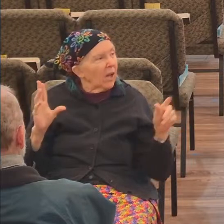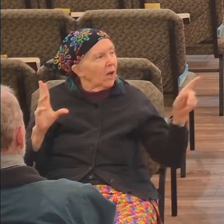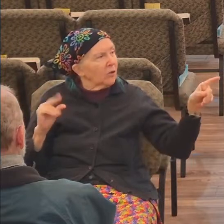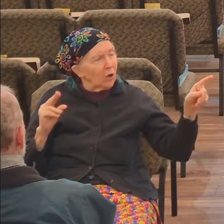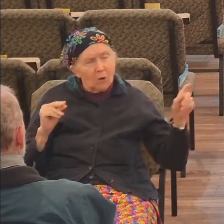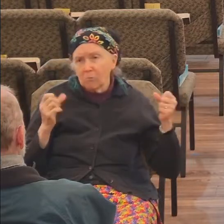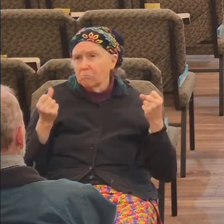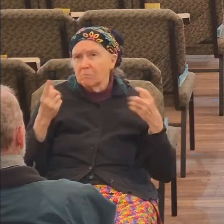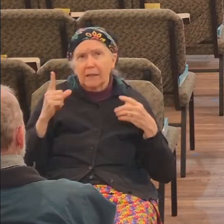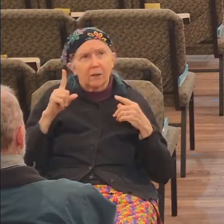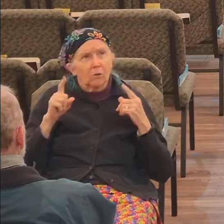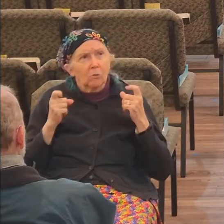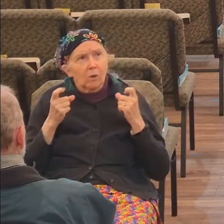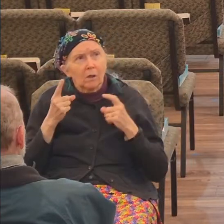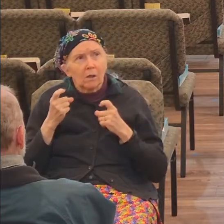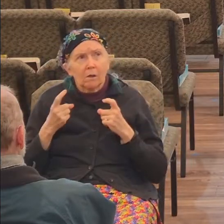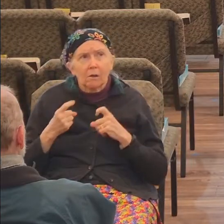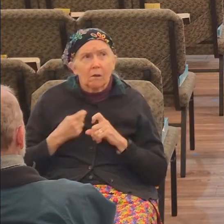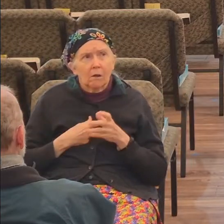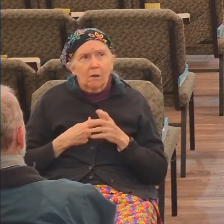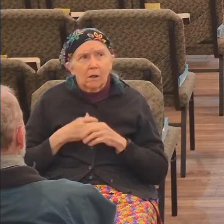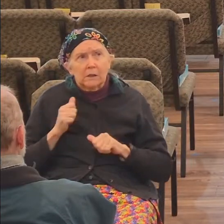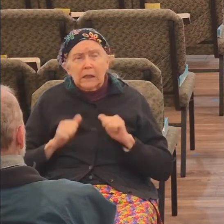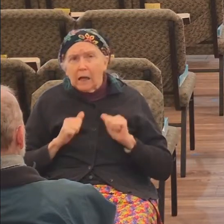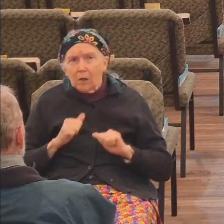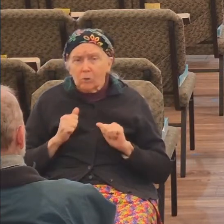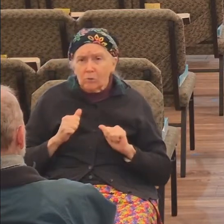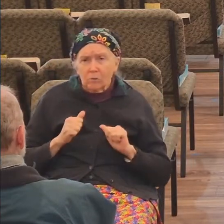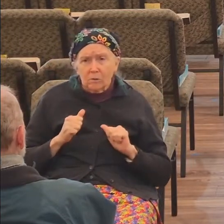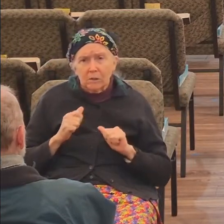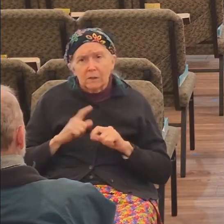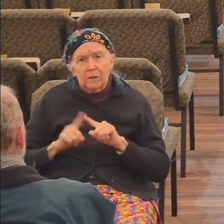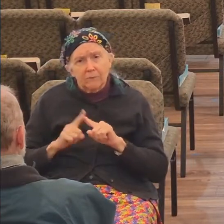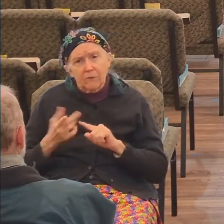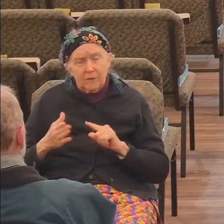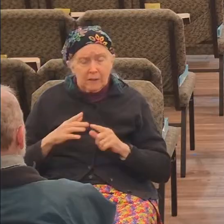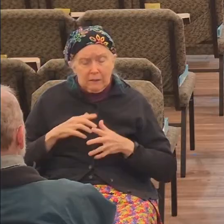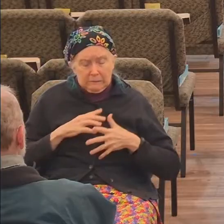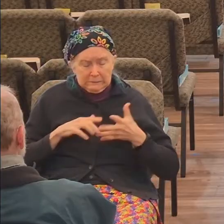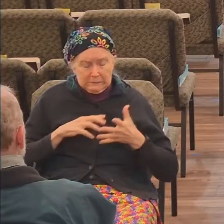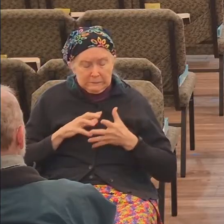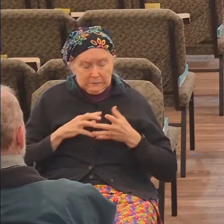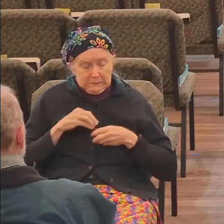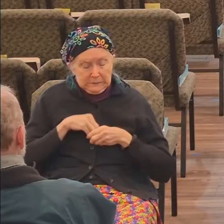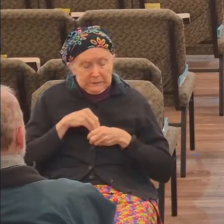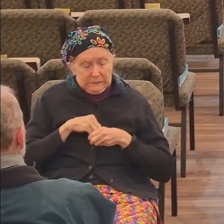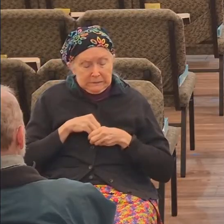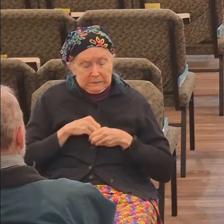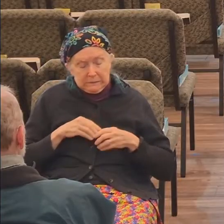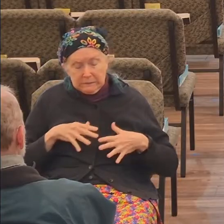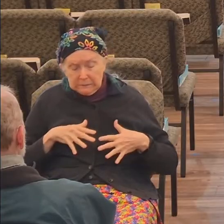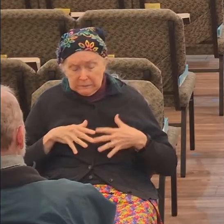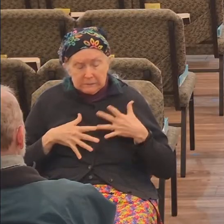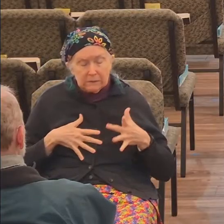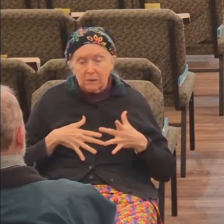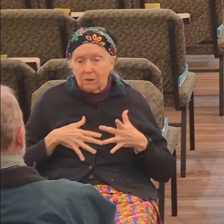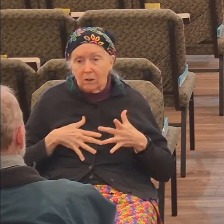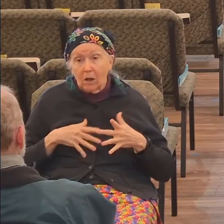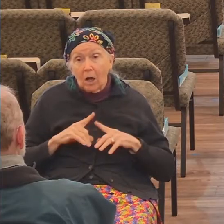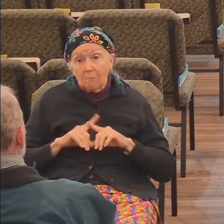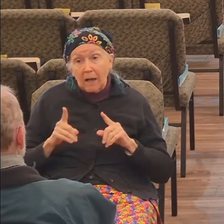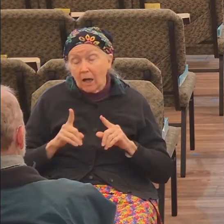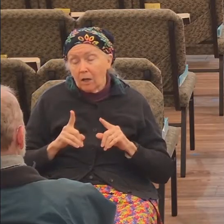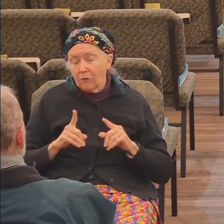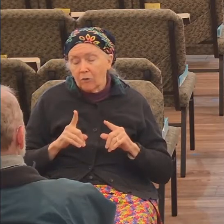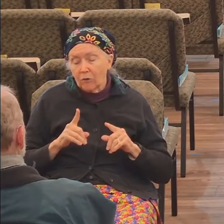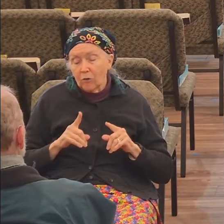Oh, right? Questions and doubt, all sorts of things start stirring up, right? Internal tension is there. But the very root of